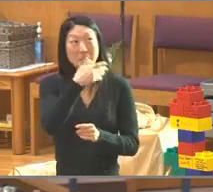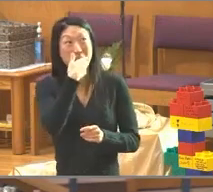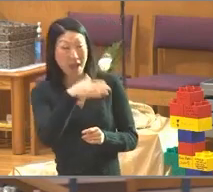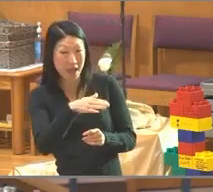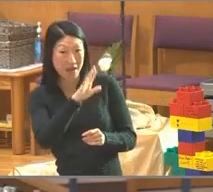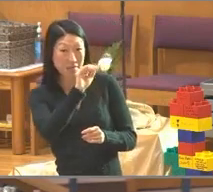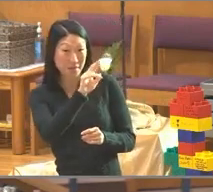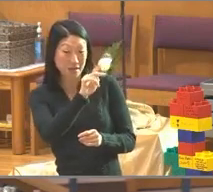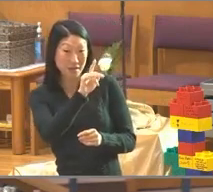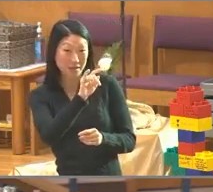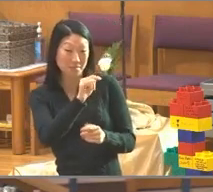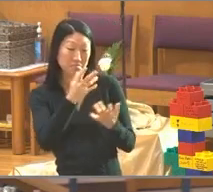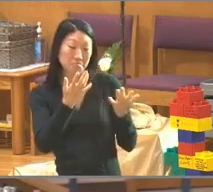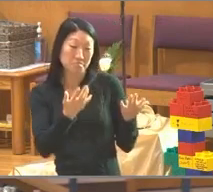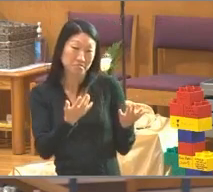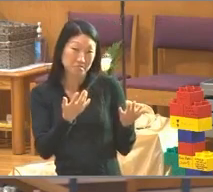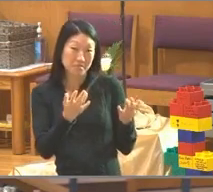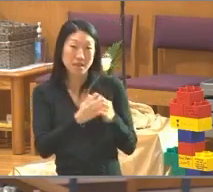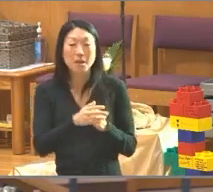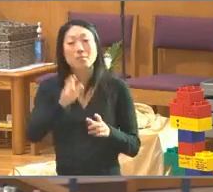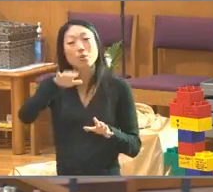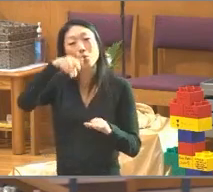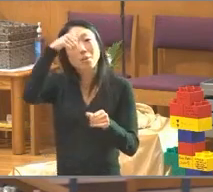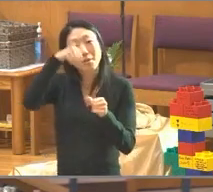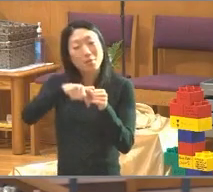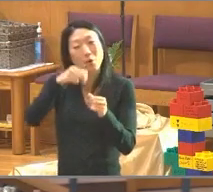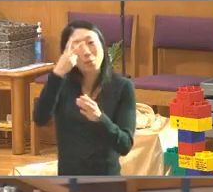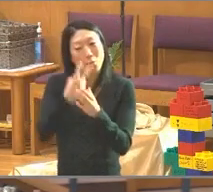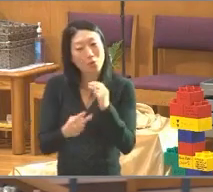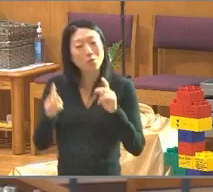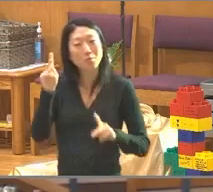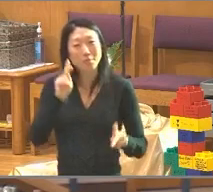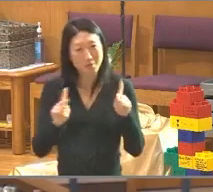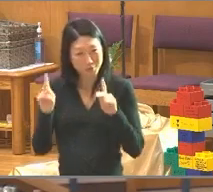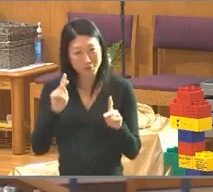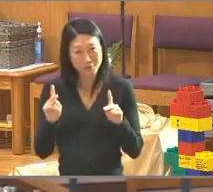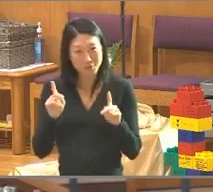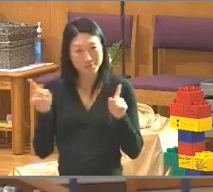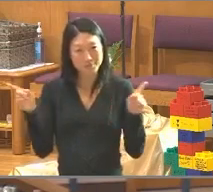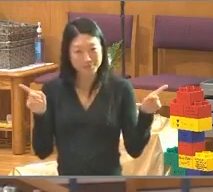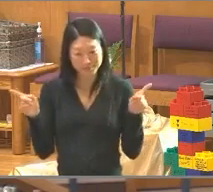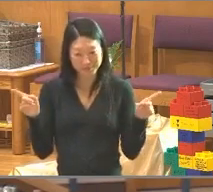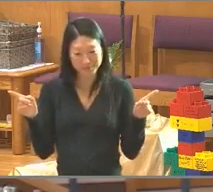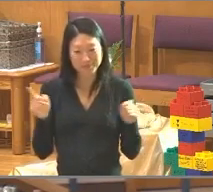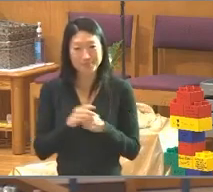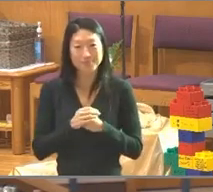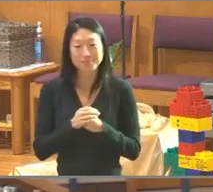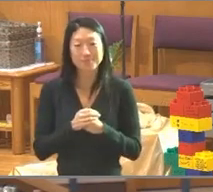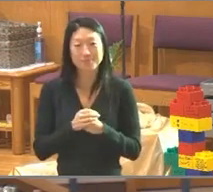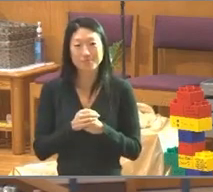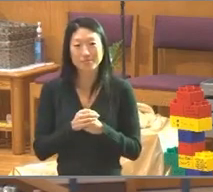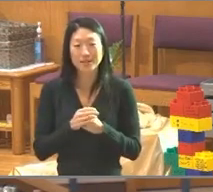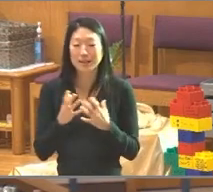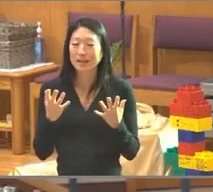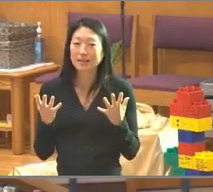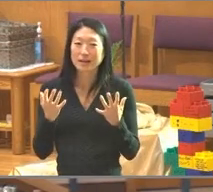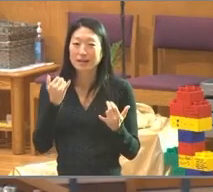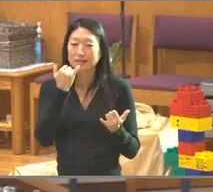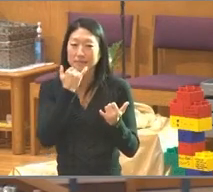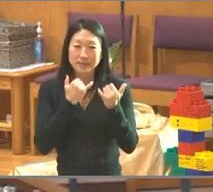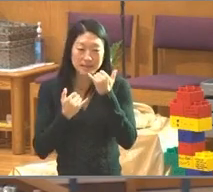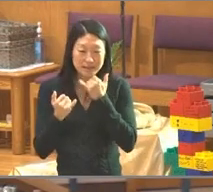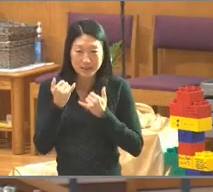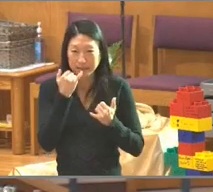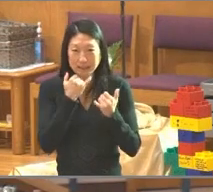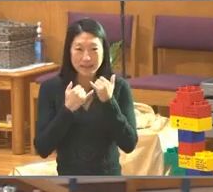bad bandit. But remember, they're both people. They get a lot of things mistaken in their short